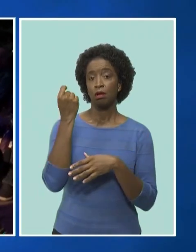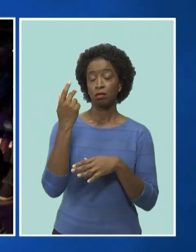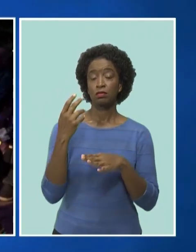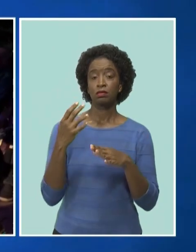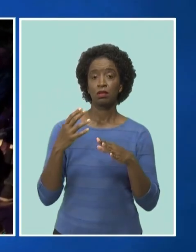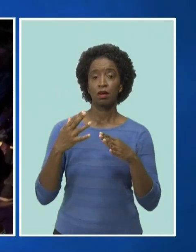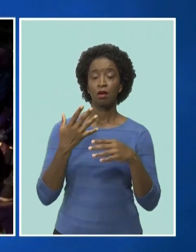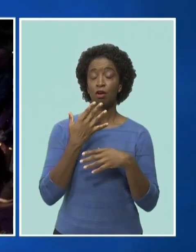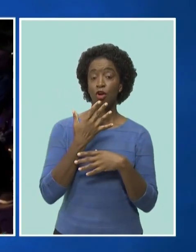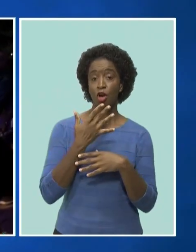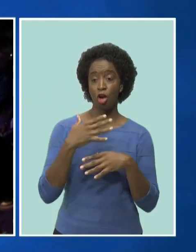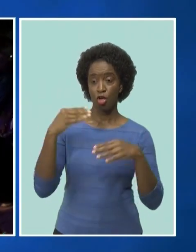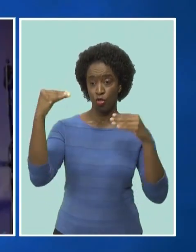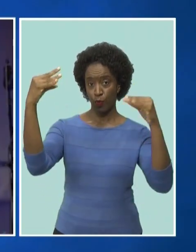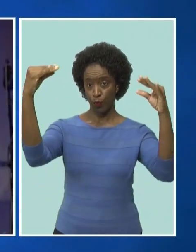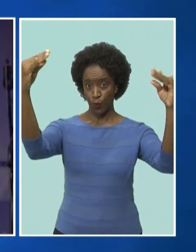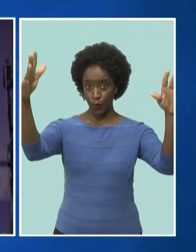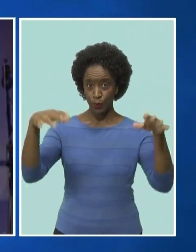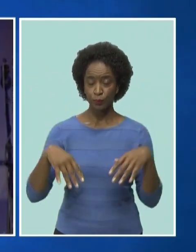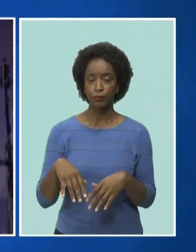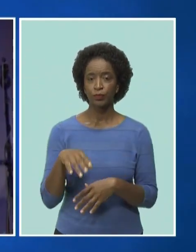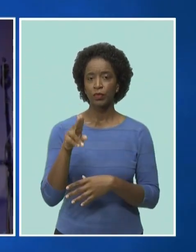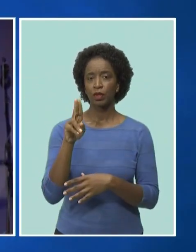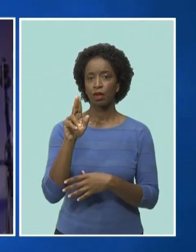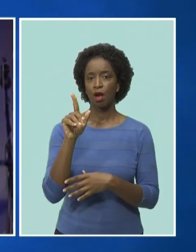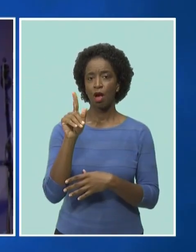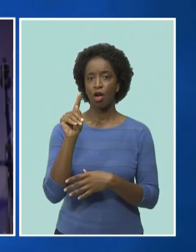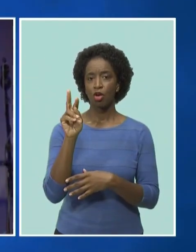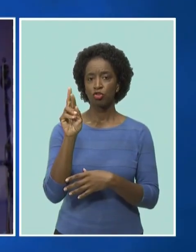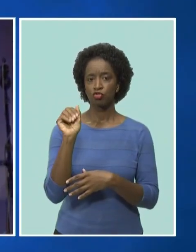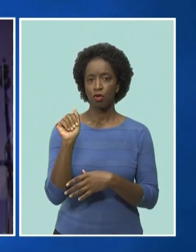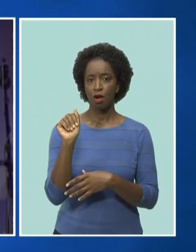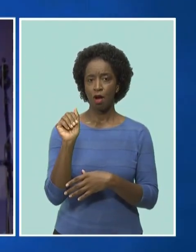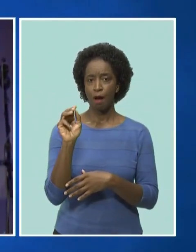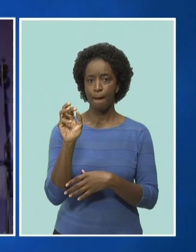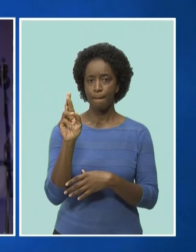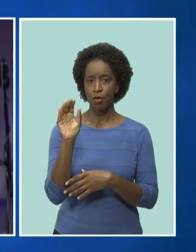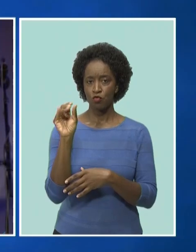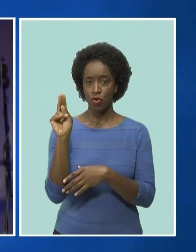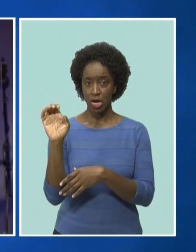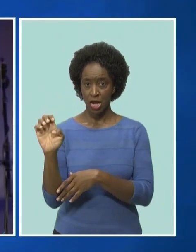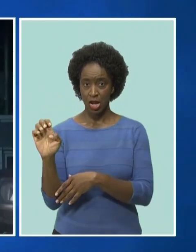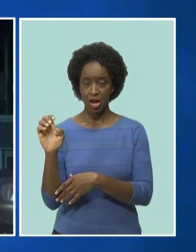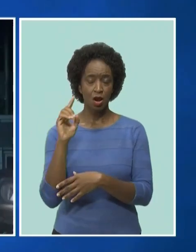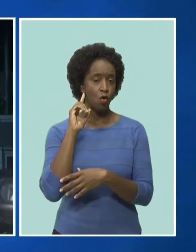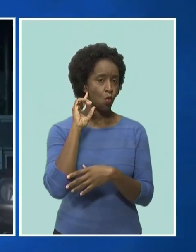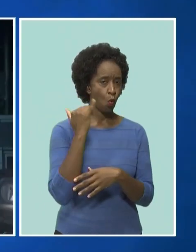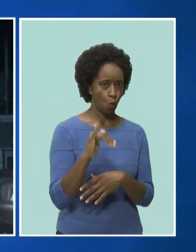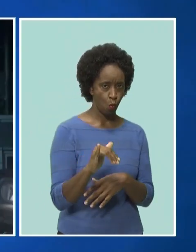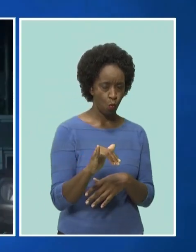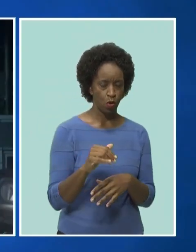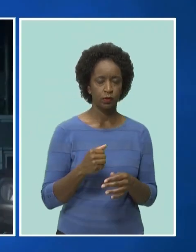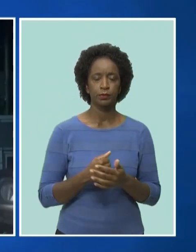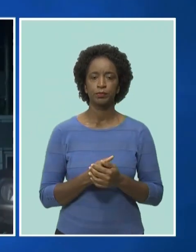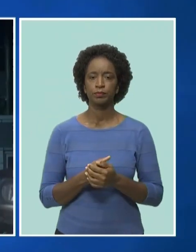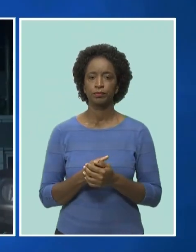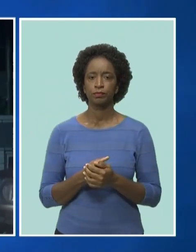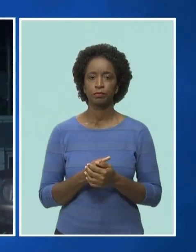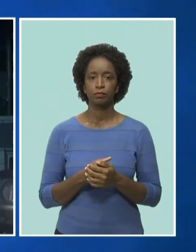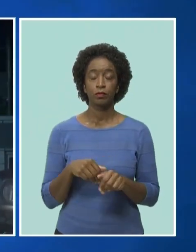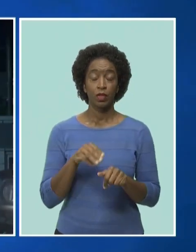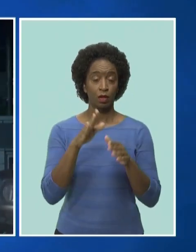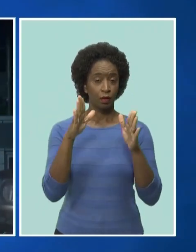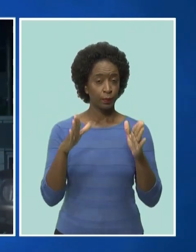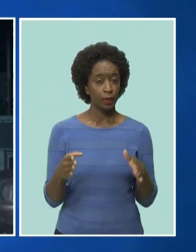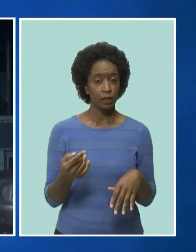ultramarine and gold, much to the delight of those gathered. Member of Parliament for the City of Bridgetown, Corey Lane, said, while the country has been feeling